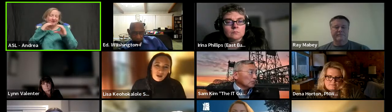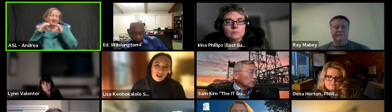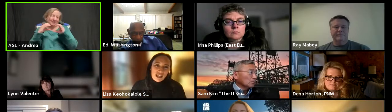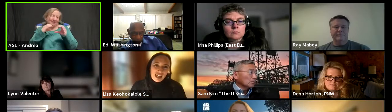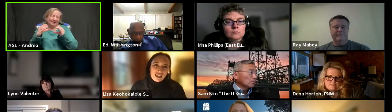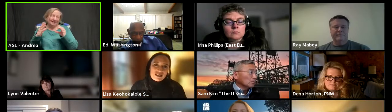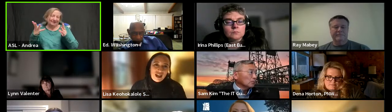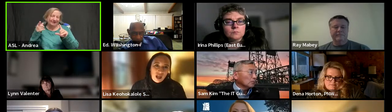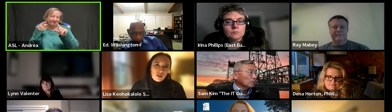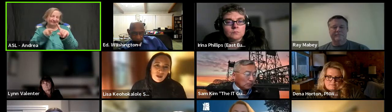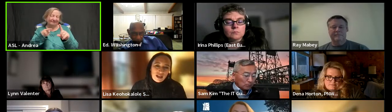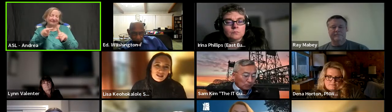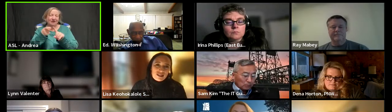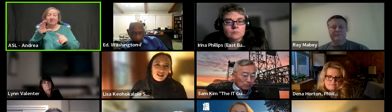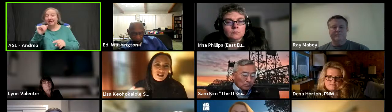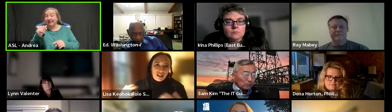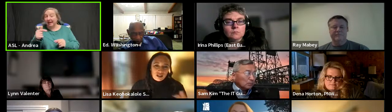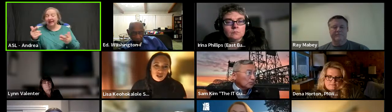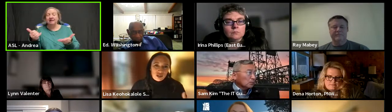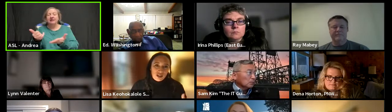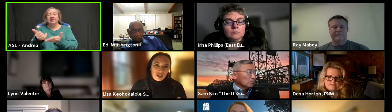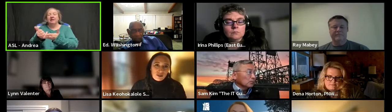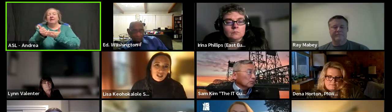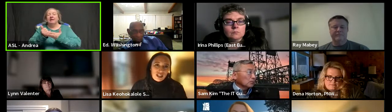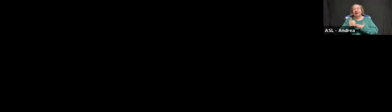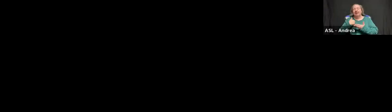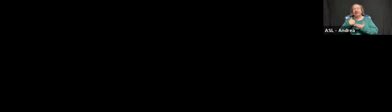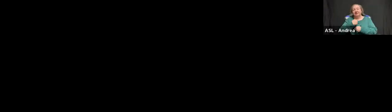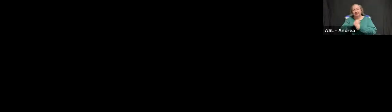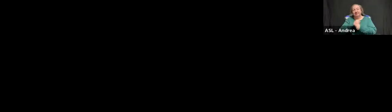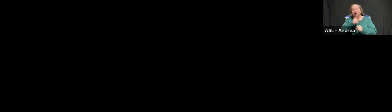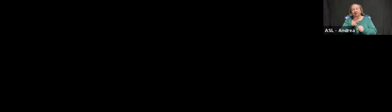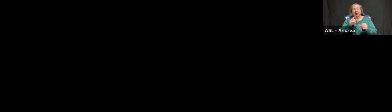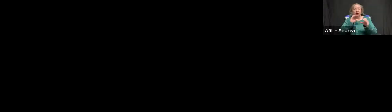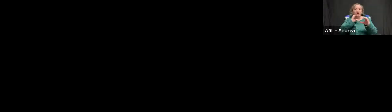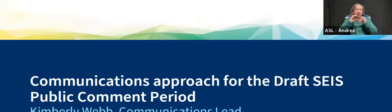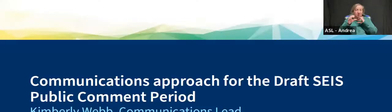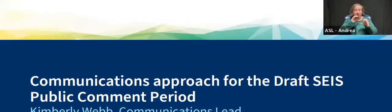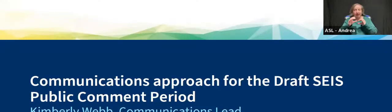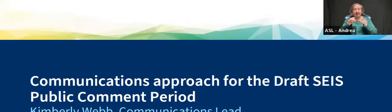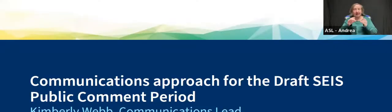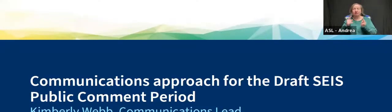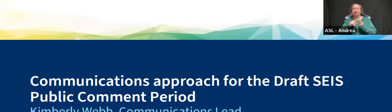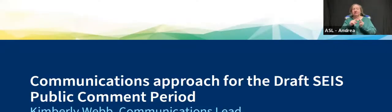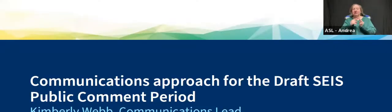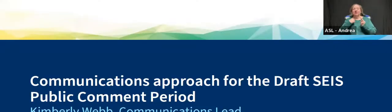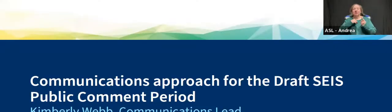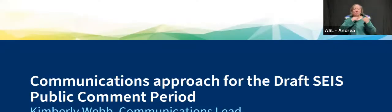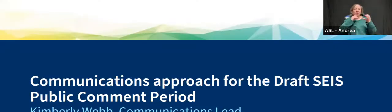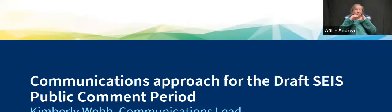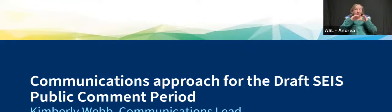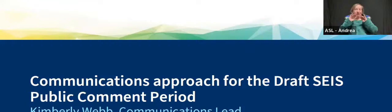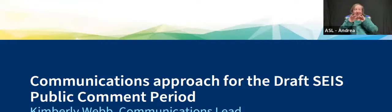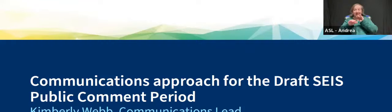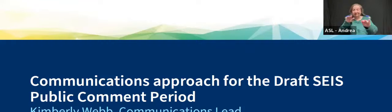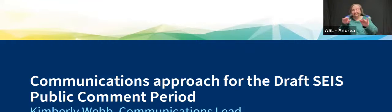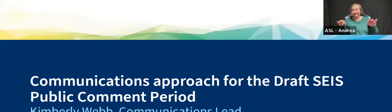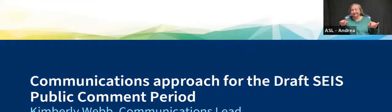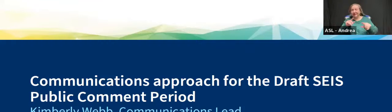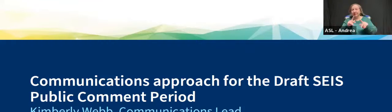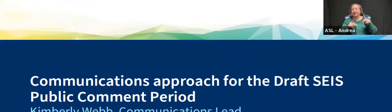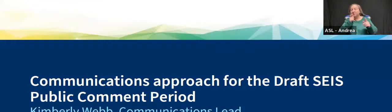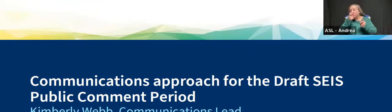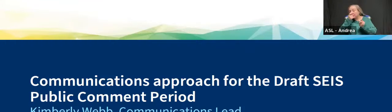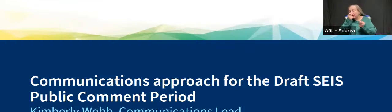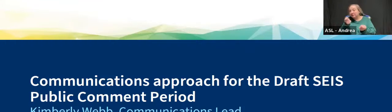really looking for from our CAG is to help us ensure that our communications, one, that we're getting communications out to those that are interested